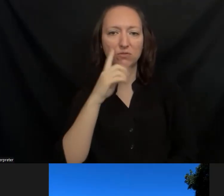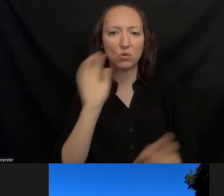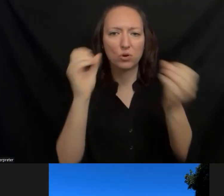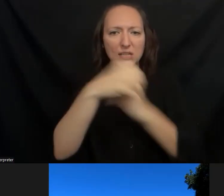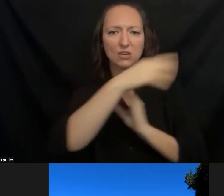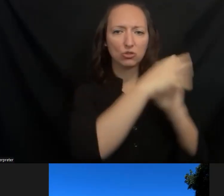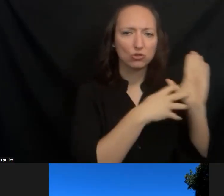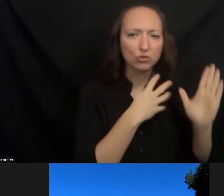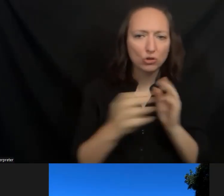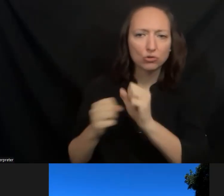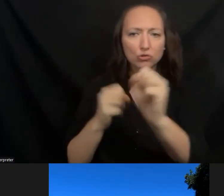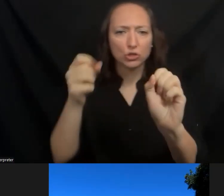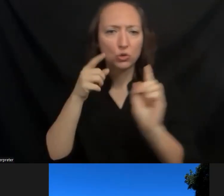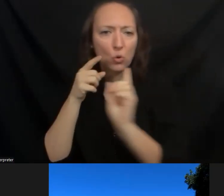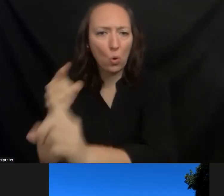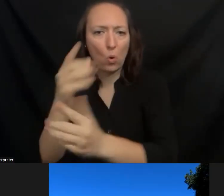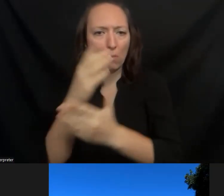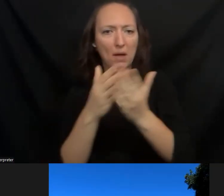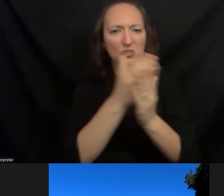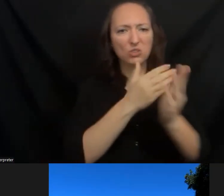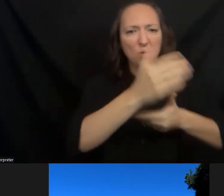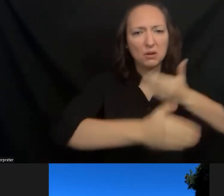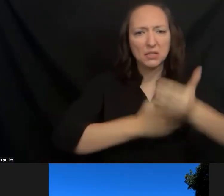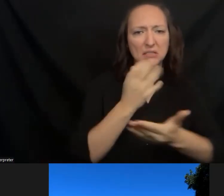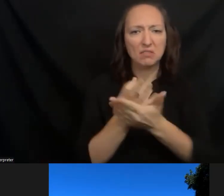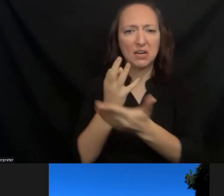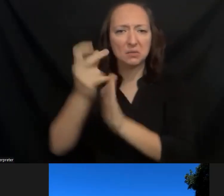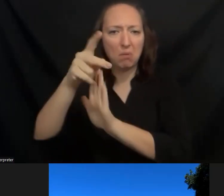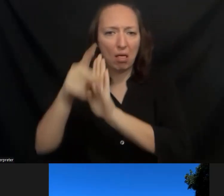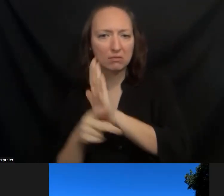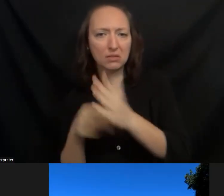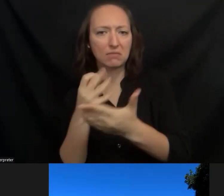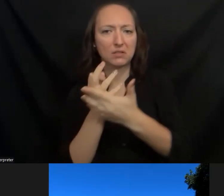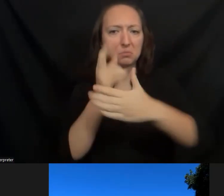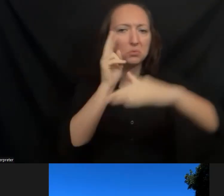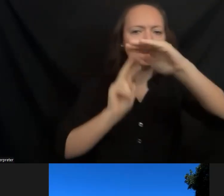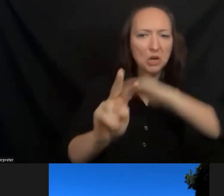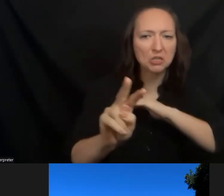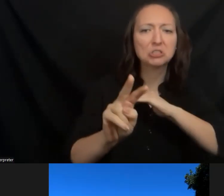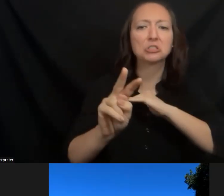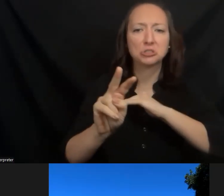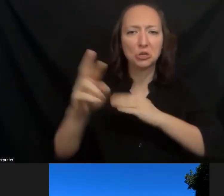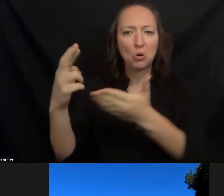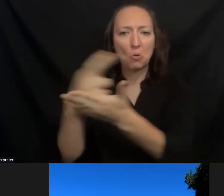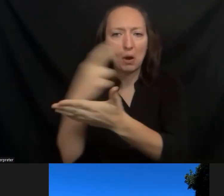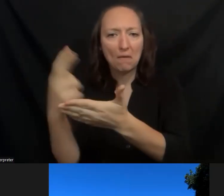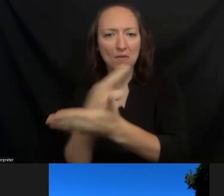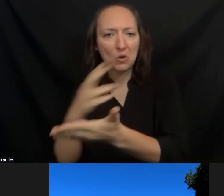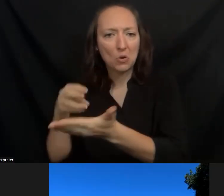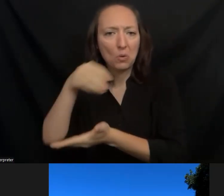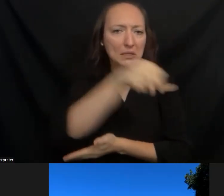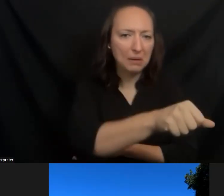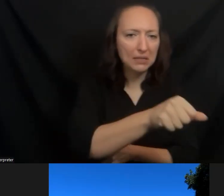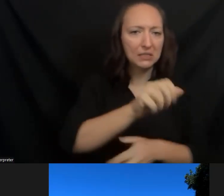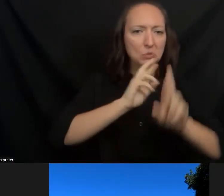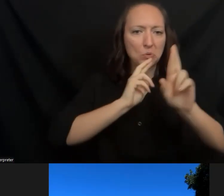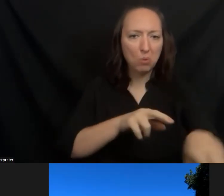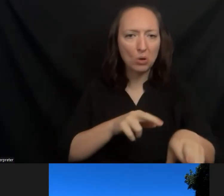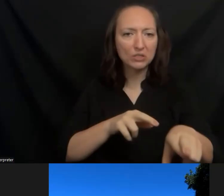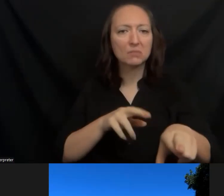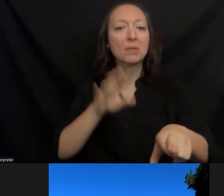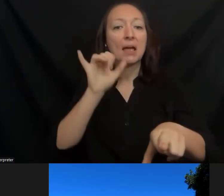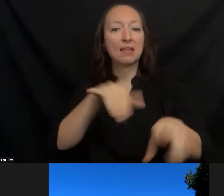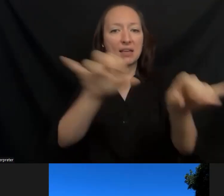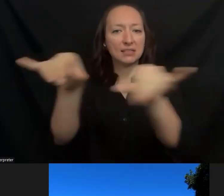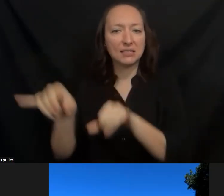set, last year in 2025 in that budget. We're going to continue that forward, obviously, in 26 and even moving forward beyond that. It's a standard that I